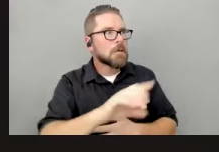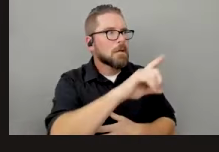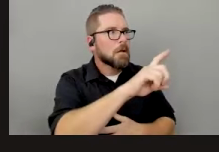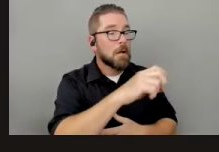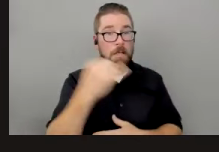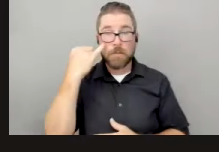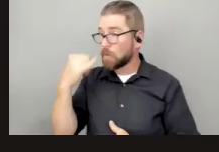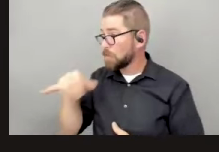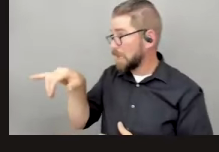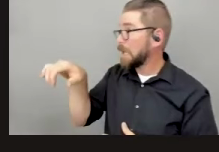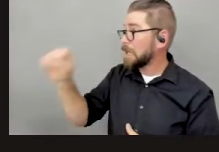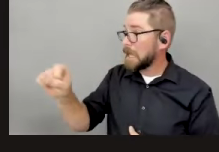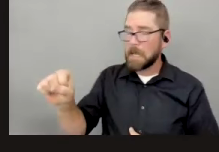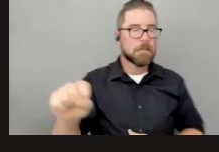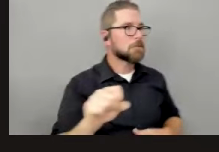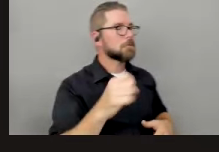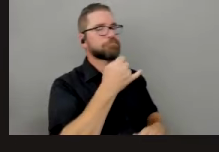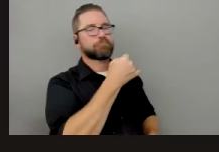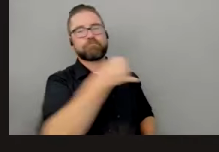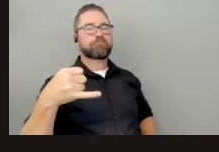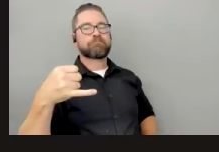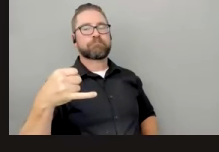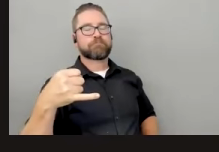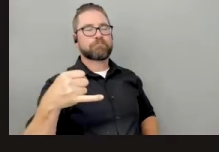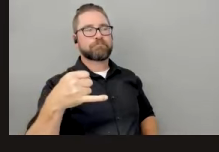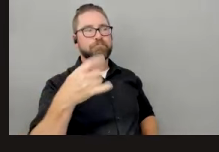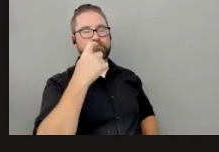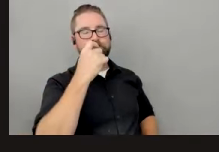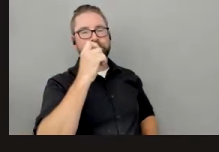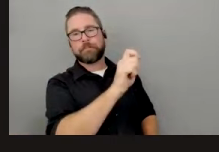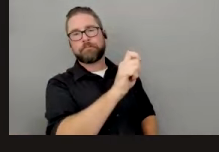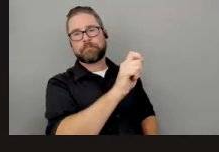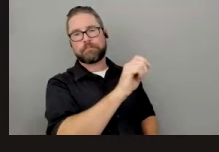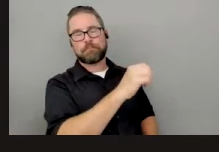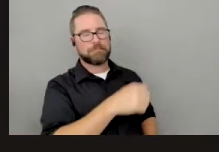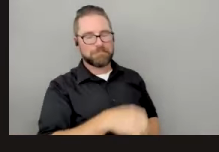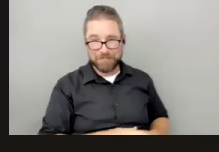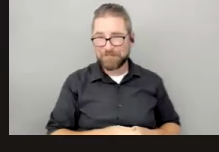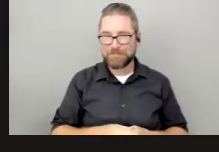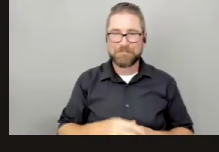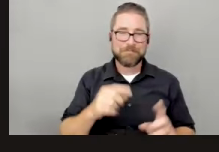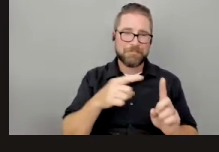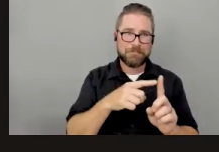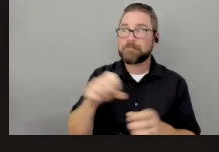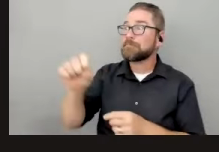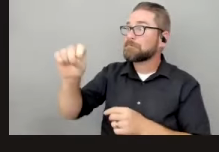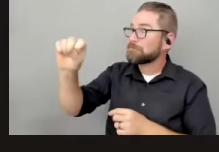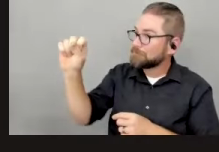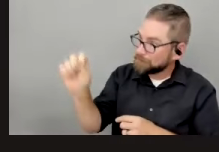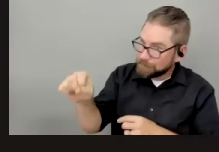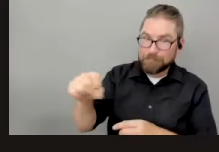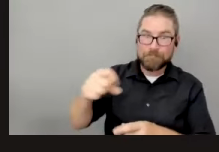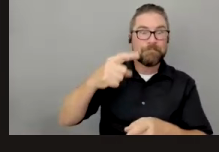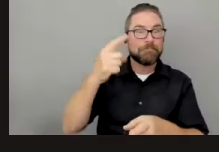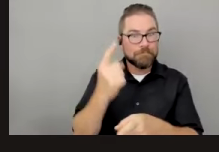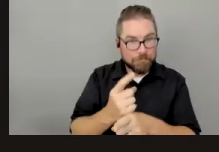I like that piece of advice. Yes. Yeah. Yeah. Definitely want to do that because, you just never know. Never